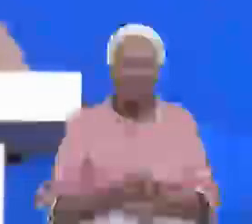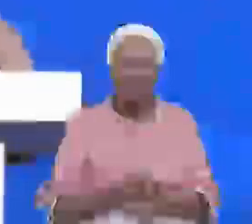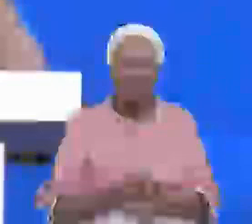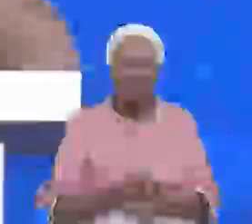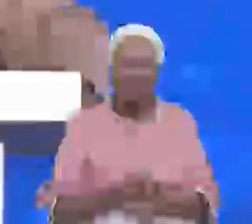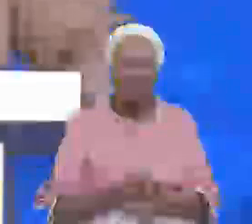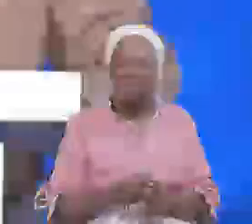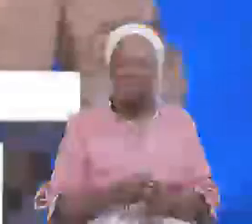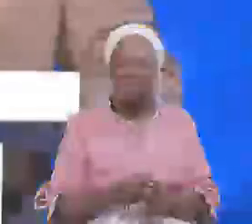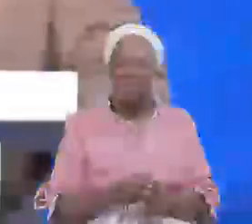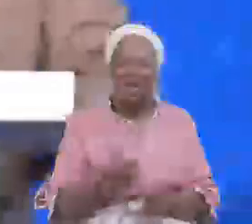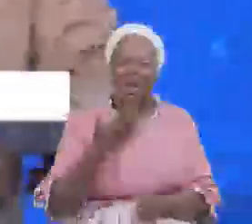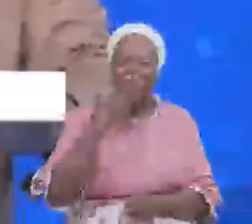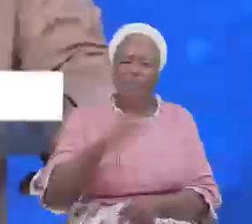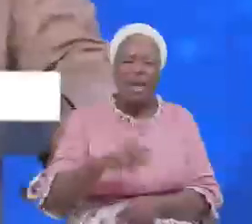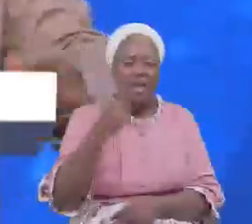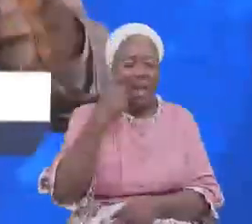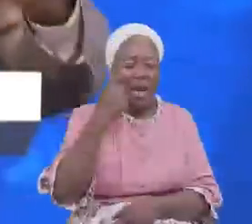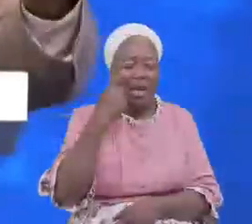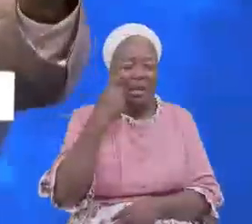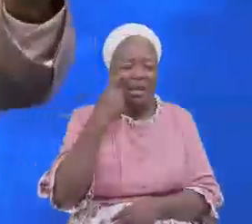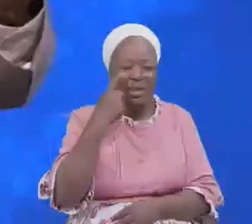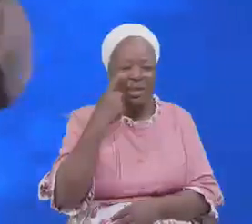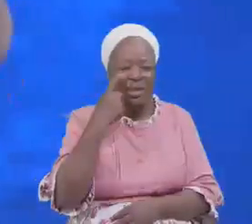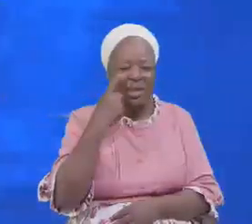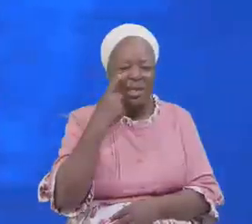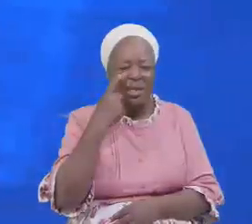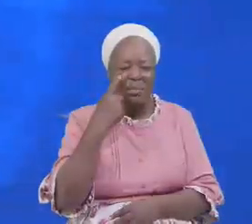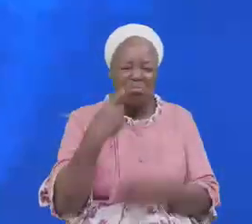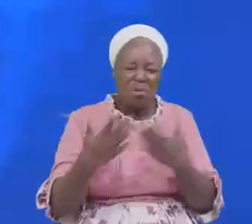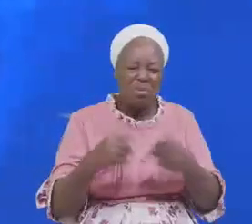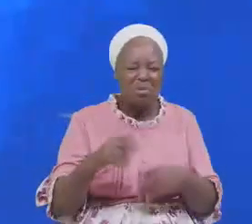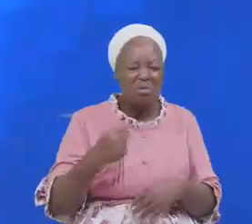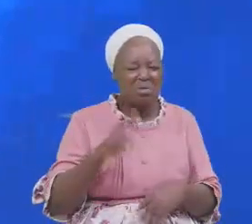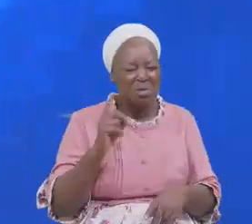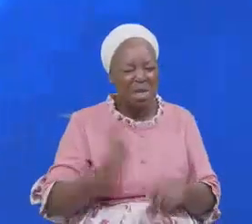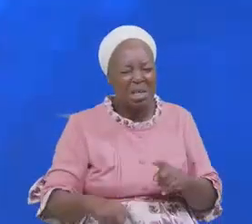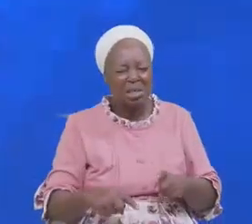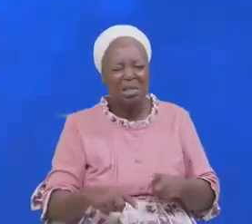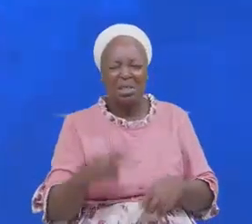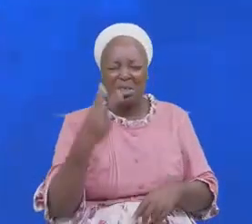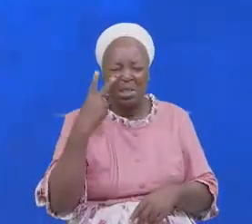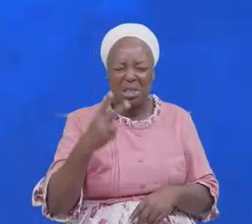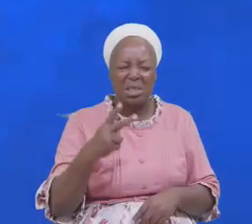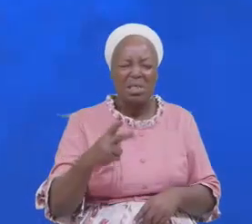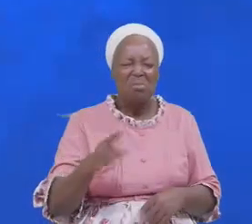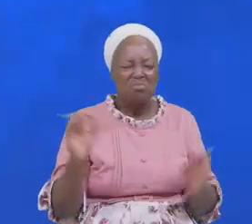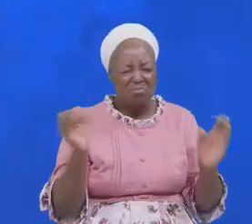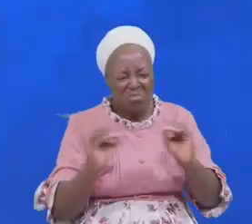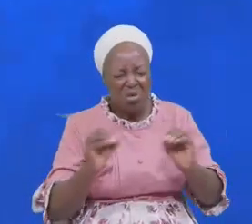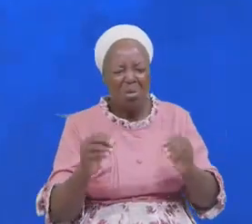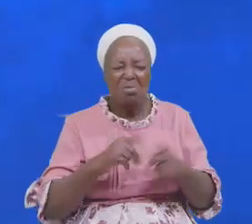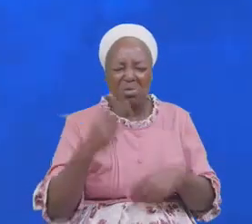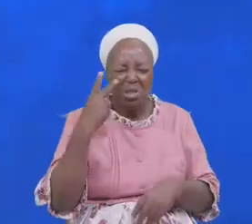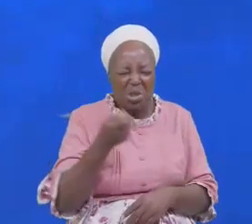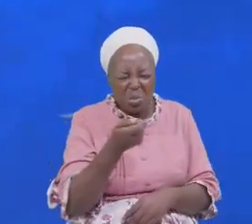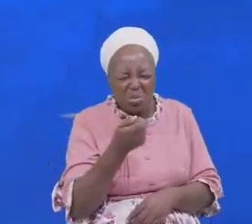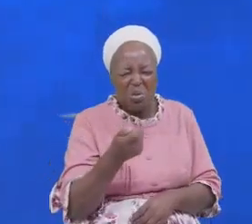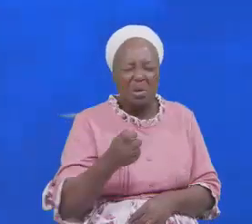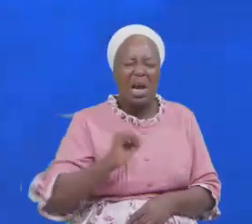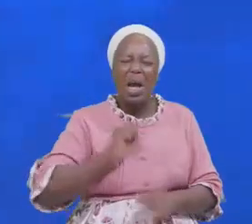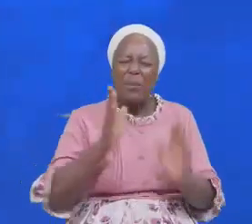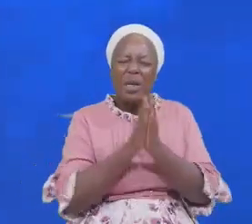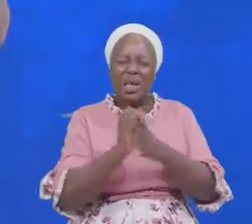But eyesight, whether you see dimly or you cannot see at all, I pray that the power of the Lord will touch those eyes now.